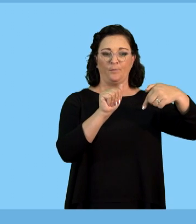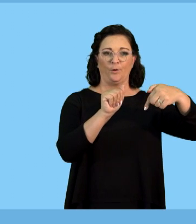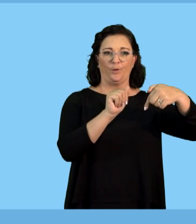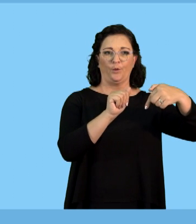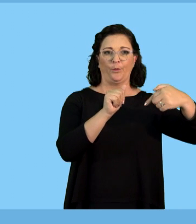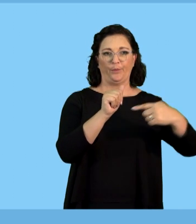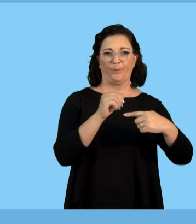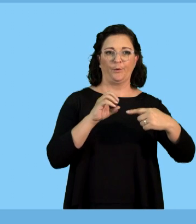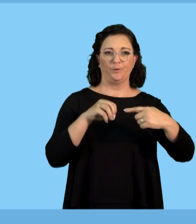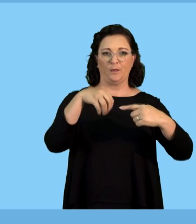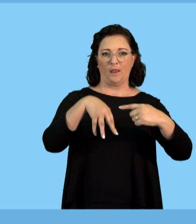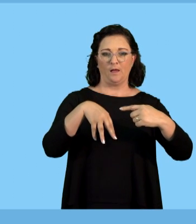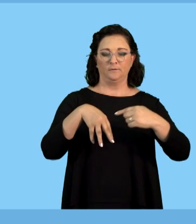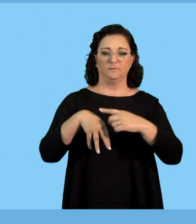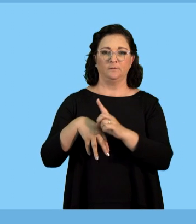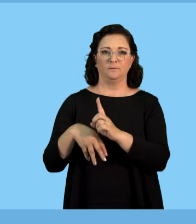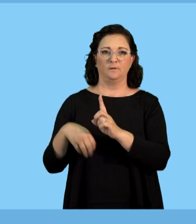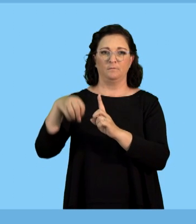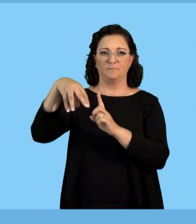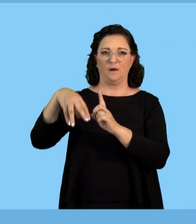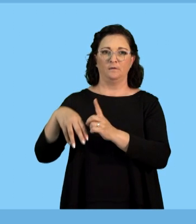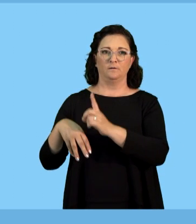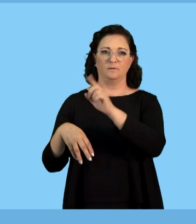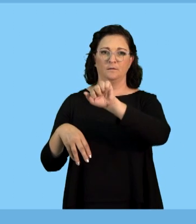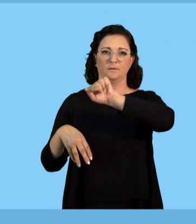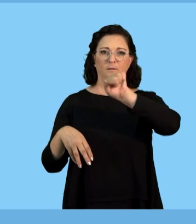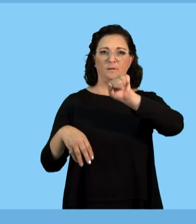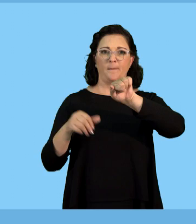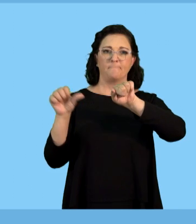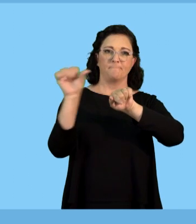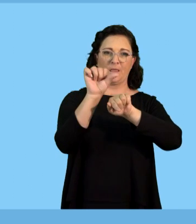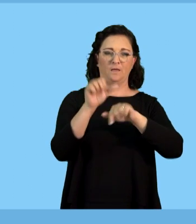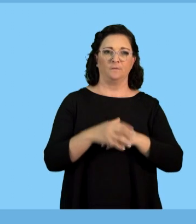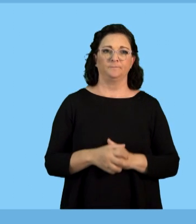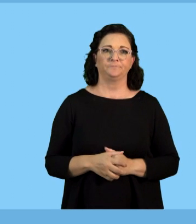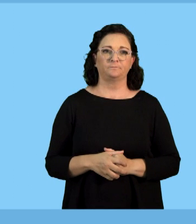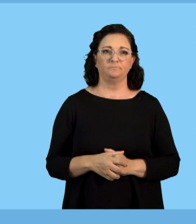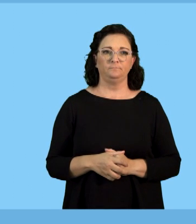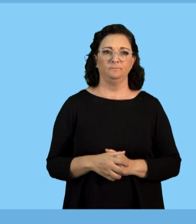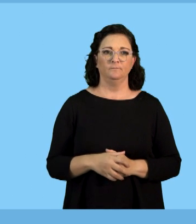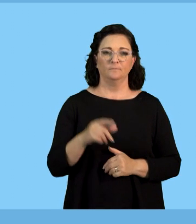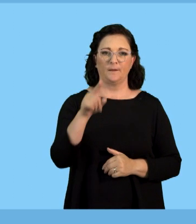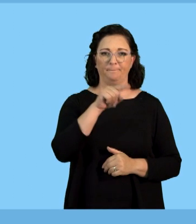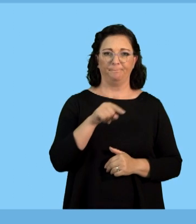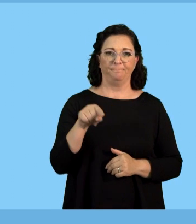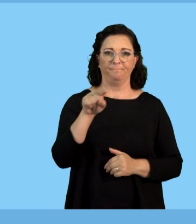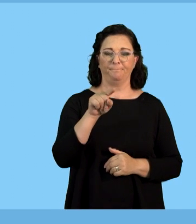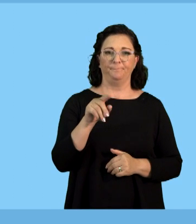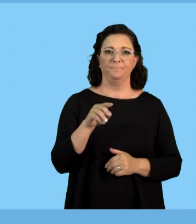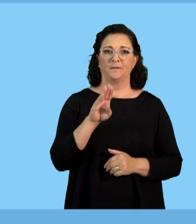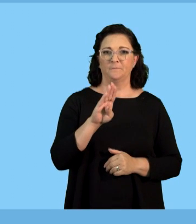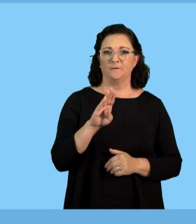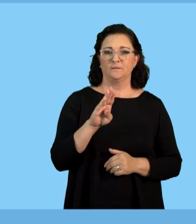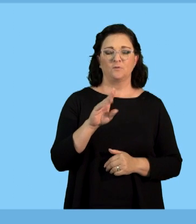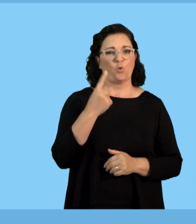ammeter, passing through bulb A, passing through bulb B, and then go back to the terminal. And on circuit